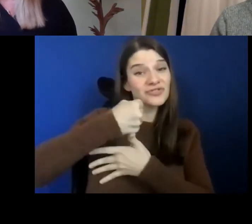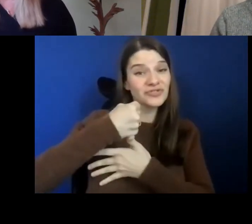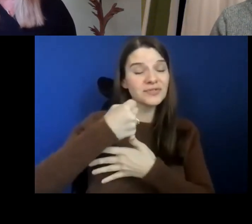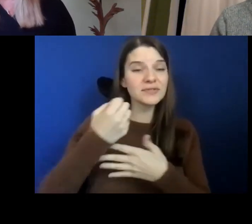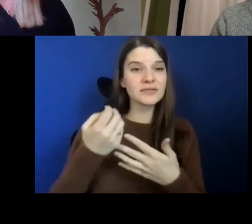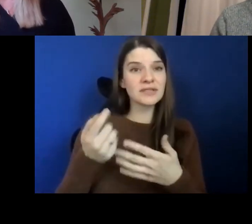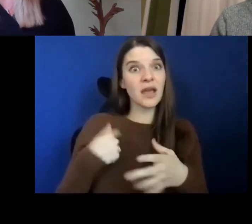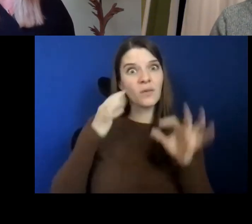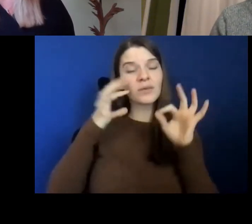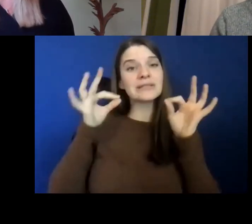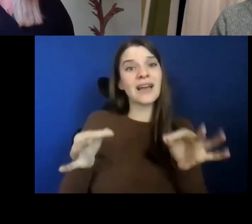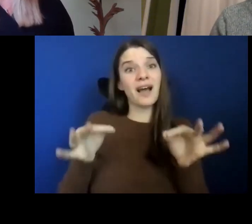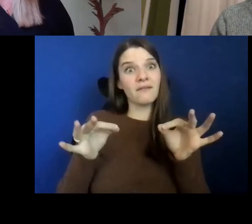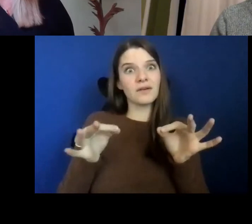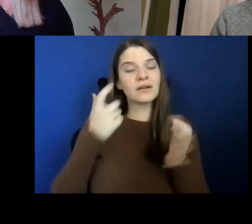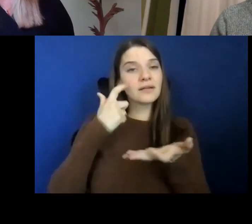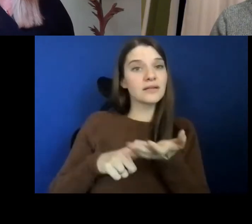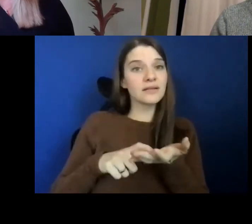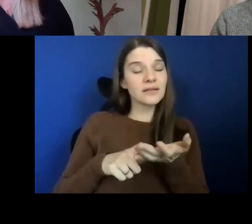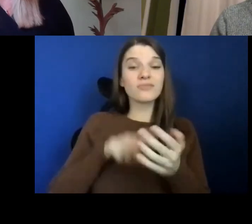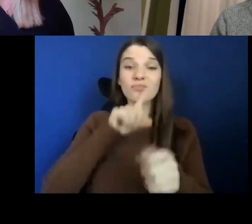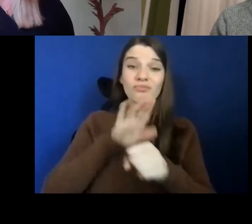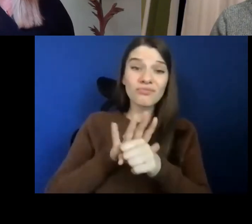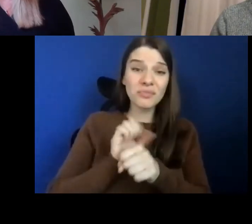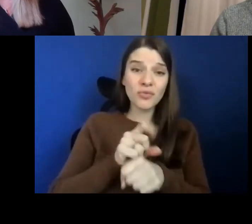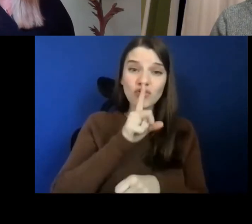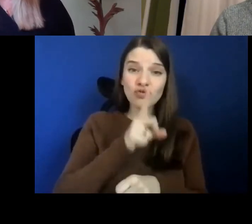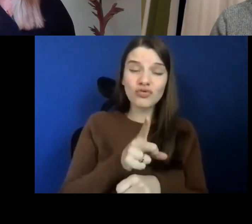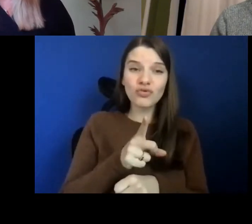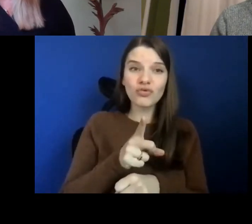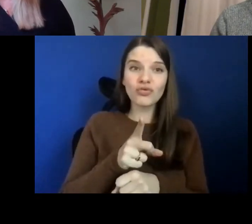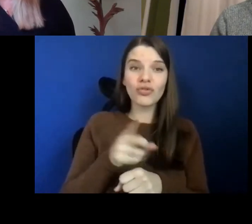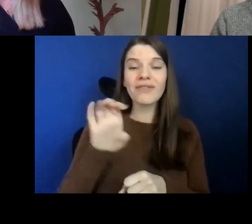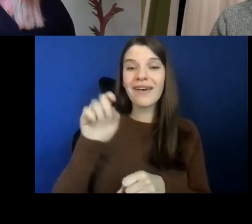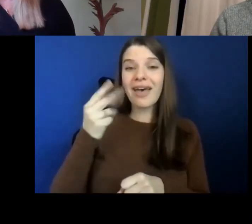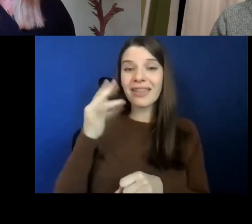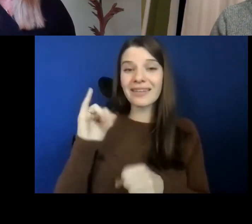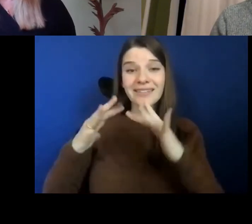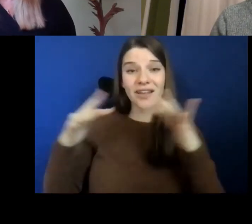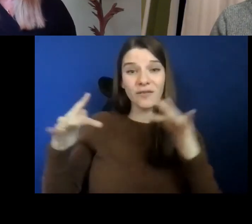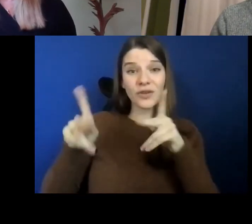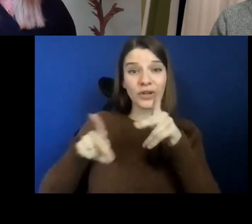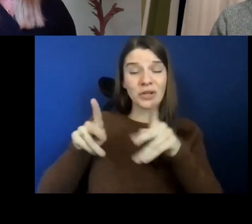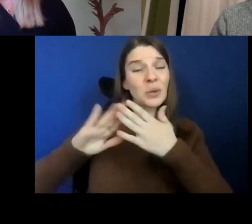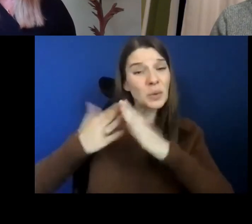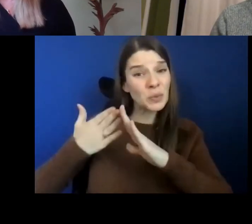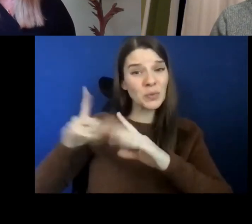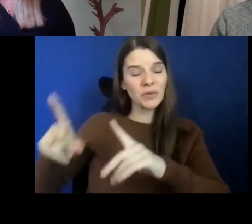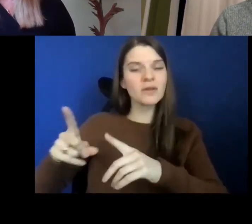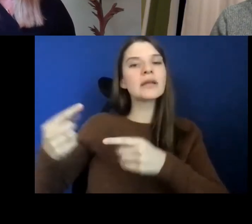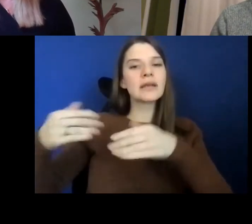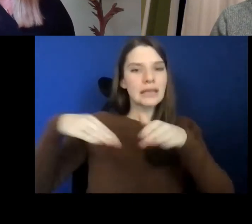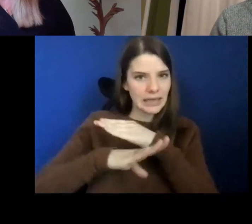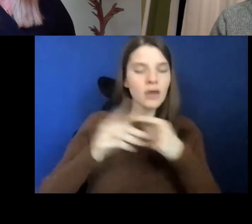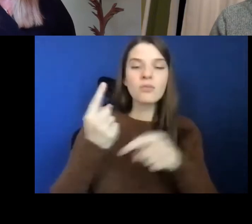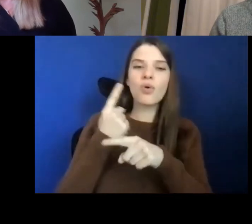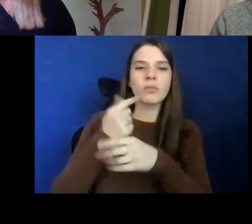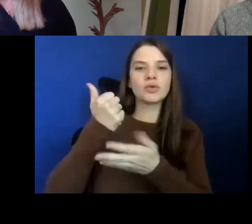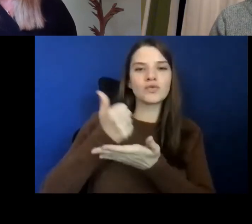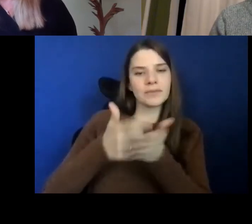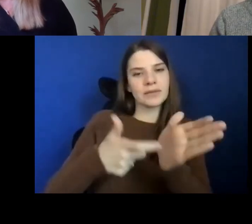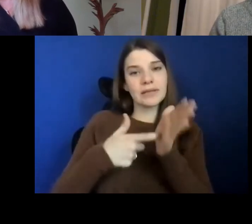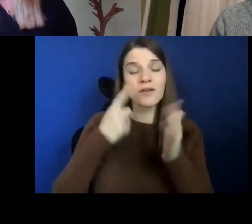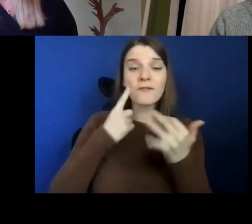say that ensuring that our ethnically diverse communities get in and get the proper treatment that they need for either